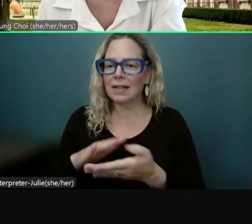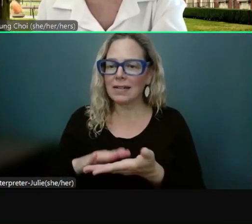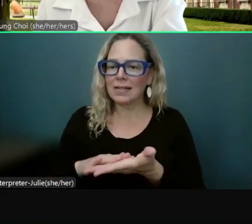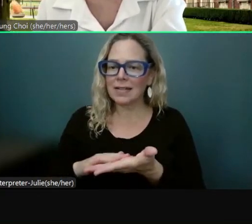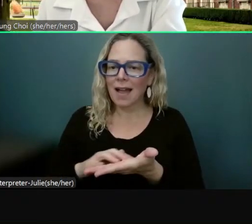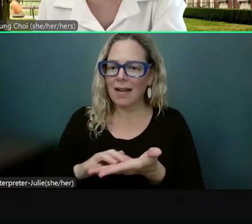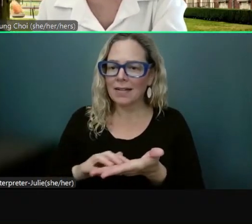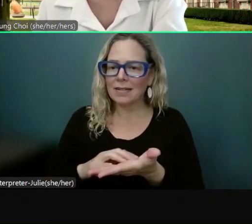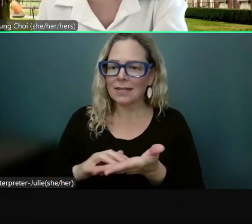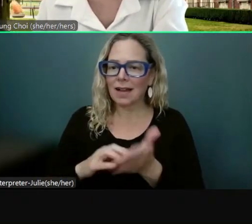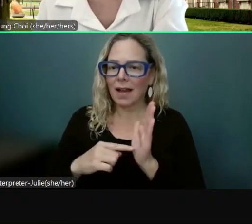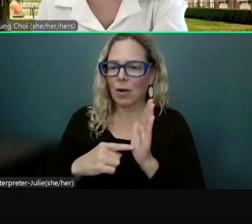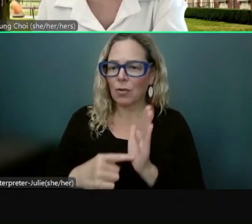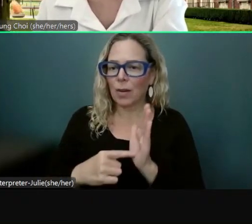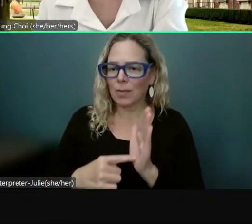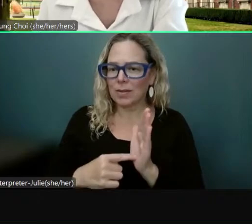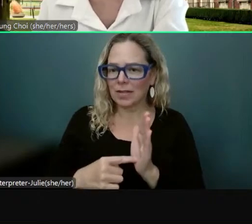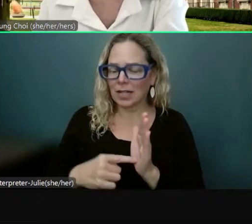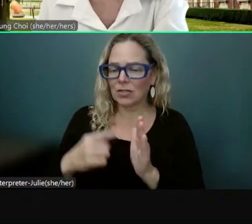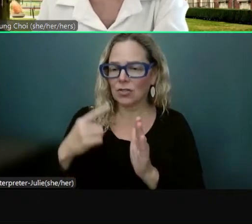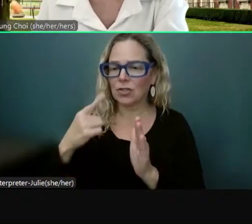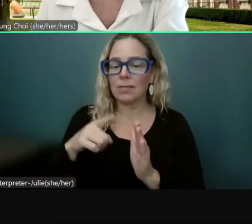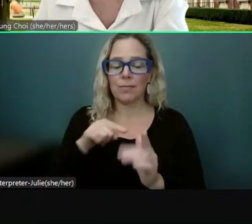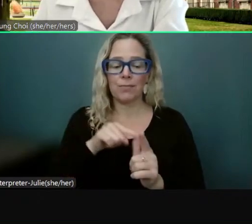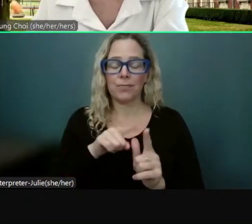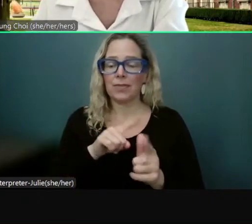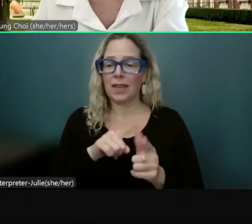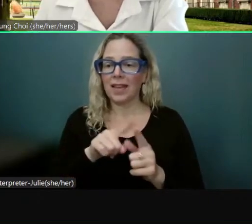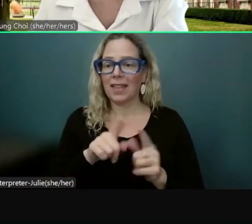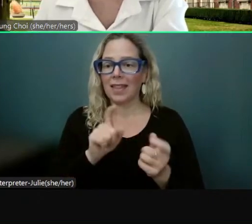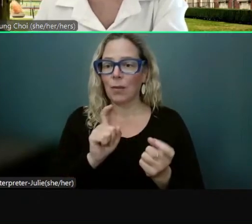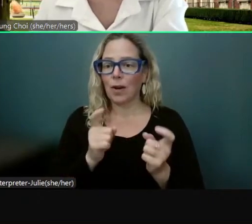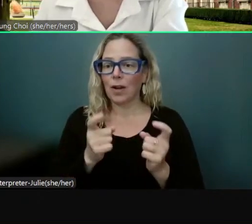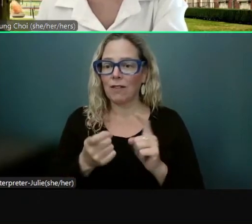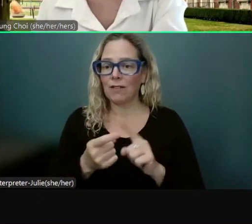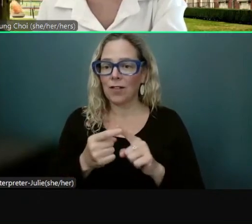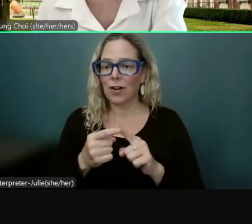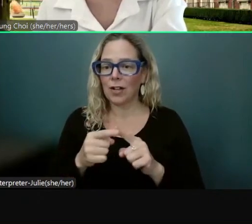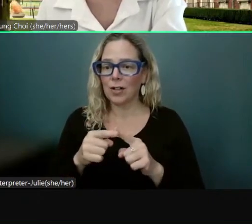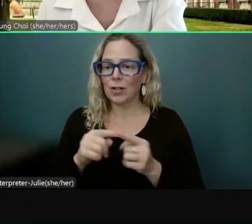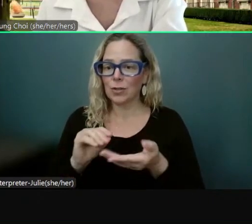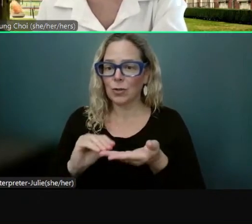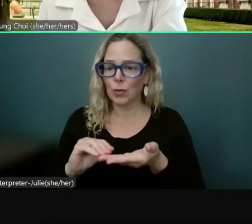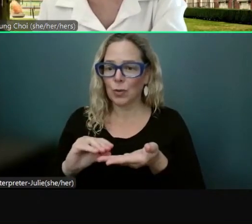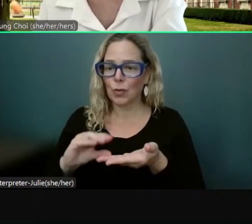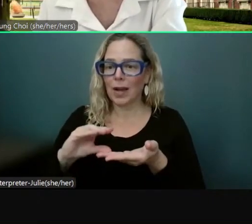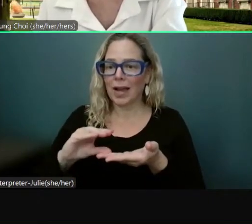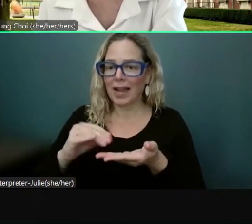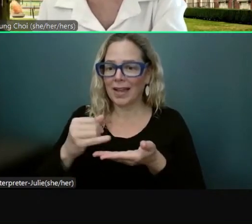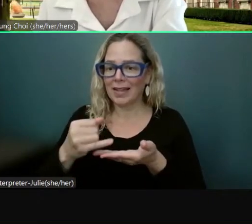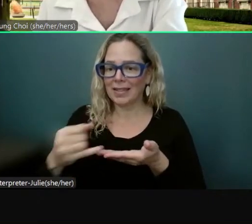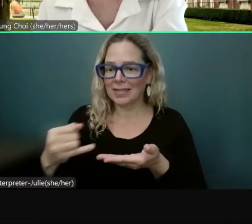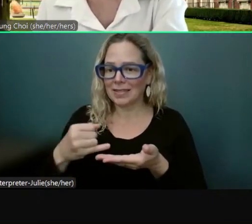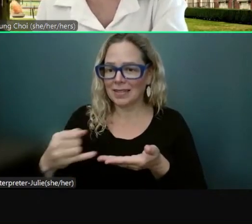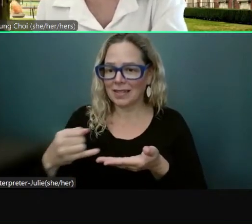user interface, converted into raised line diagrams using swell form